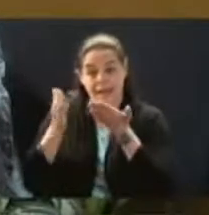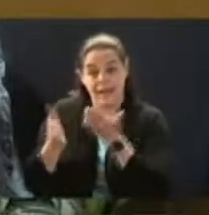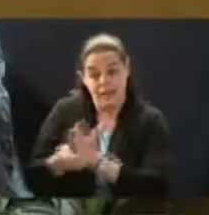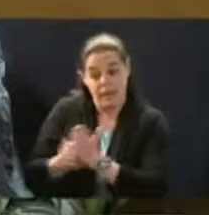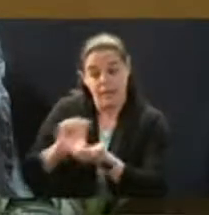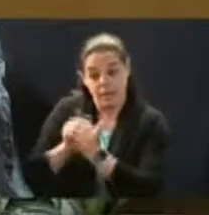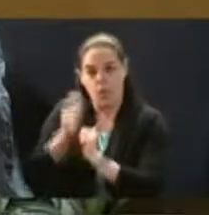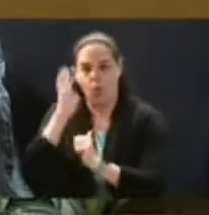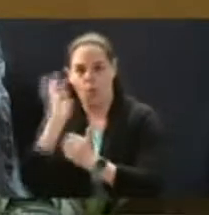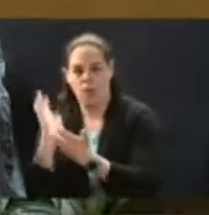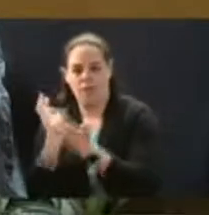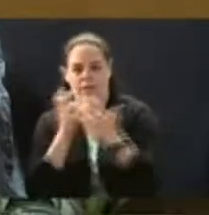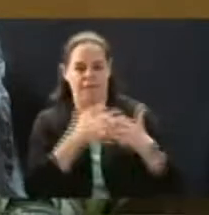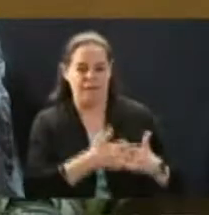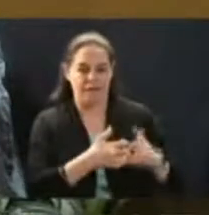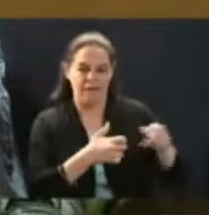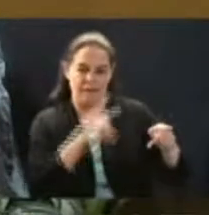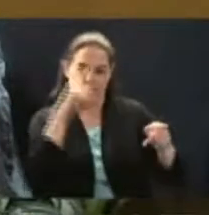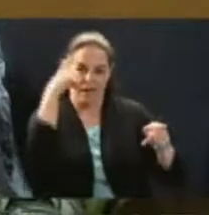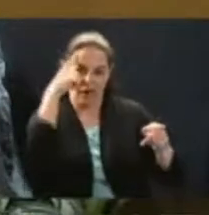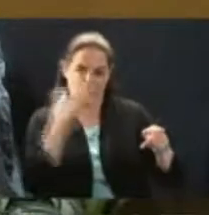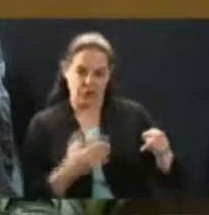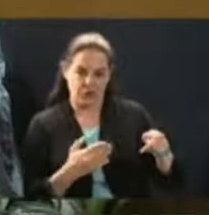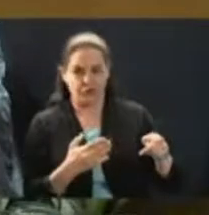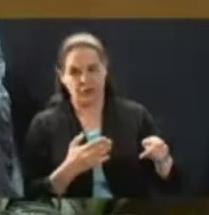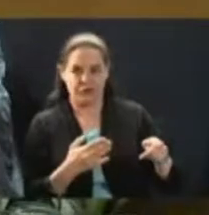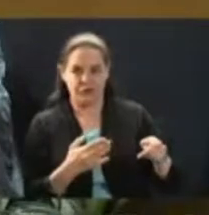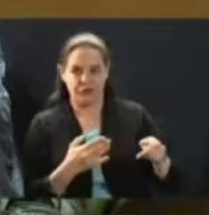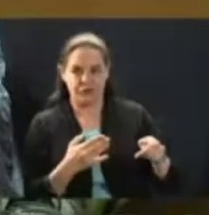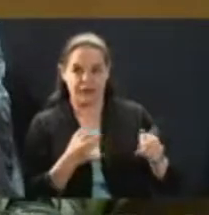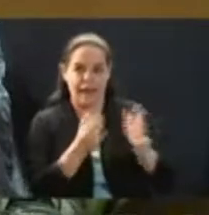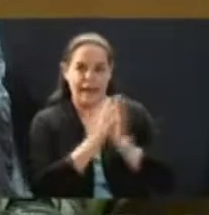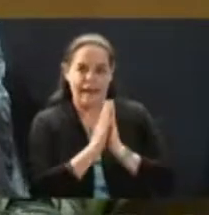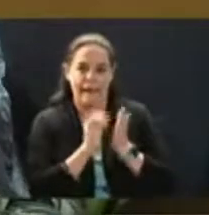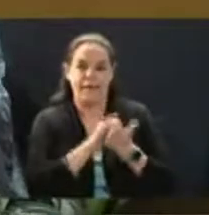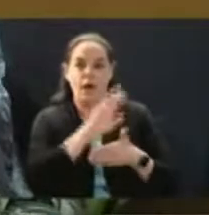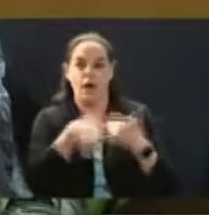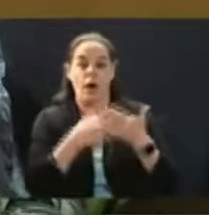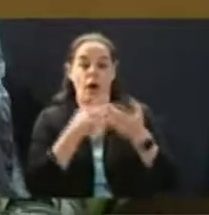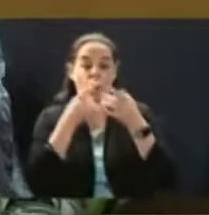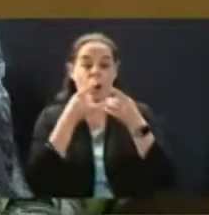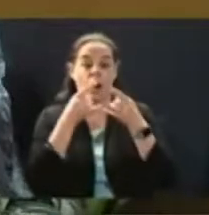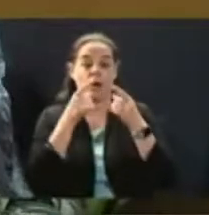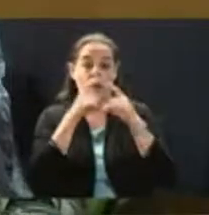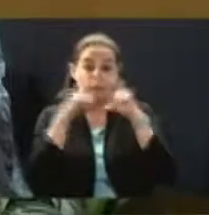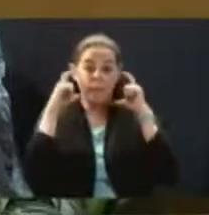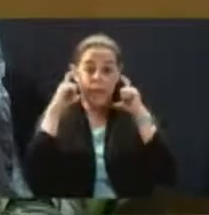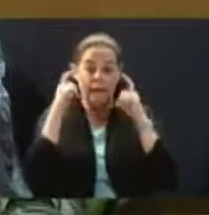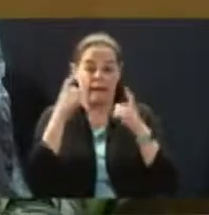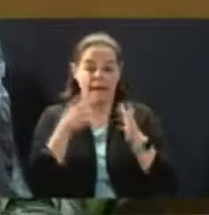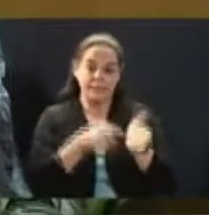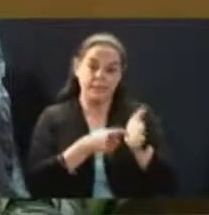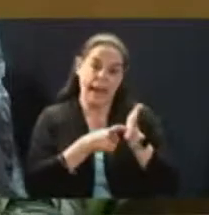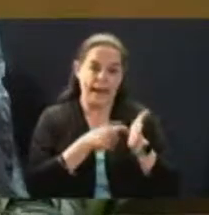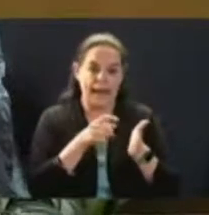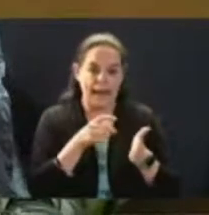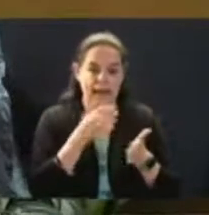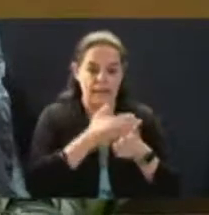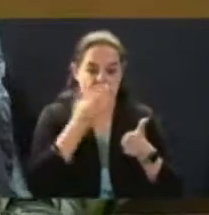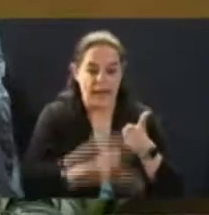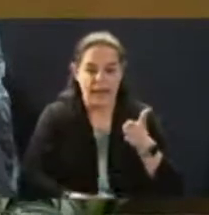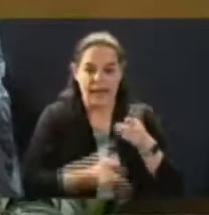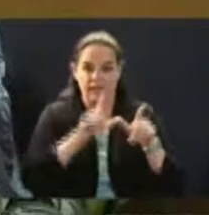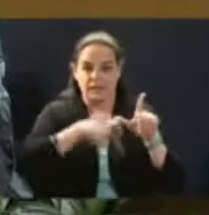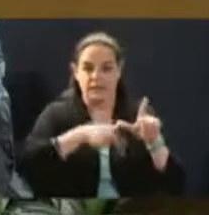the governor's ask, if you want to call it that, that all mask mandates end at the end of May. But here we are